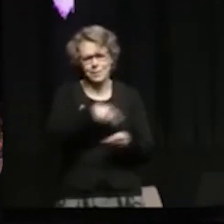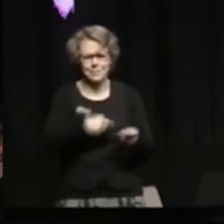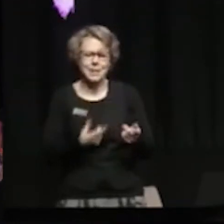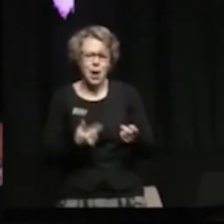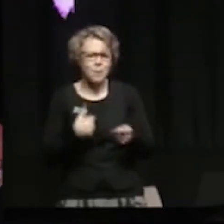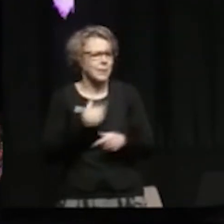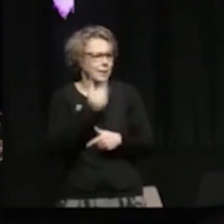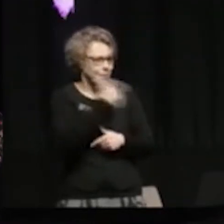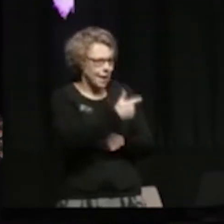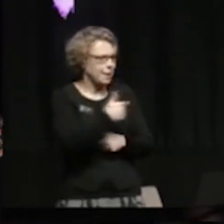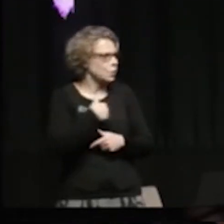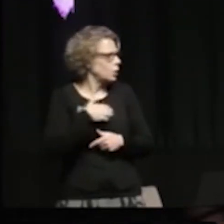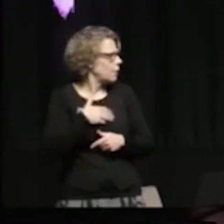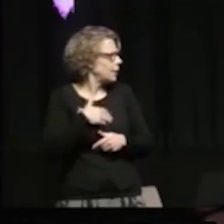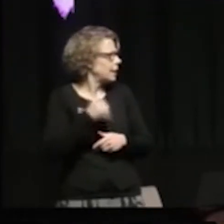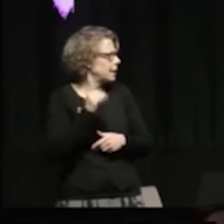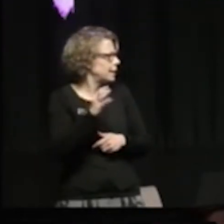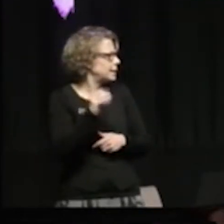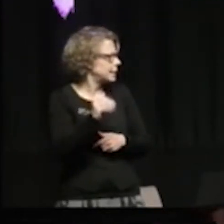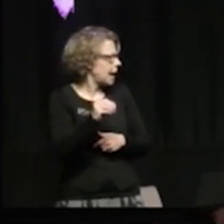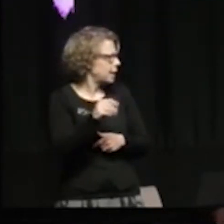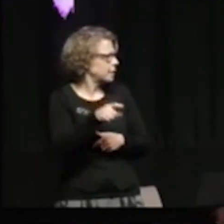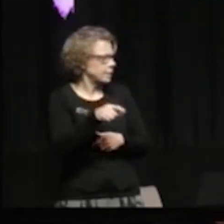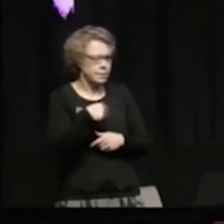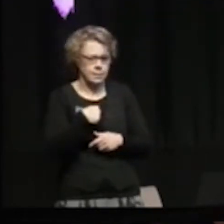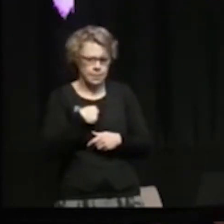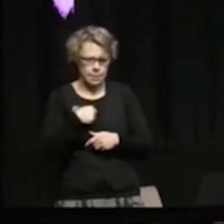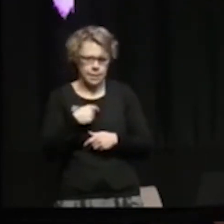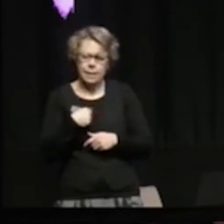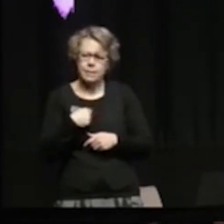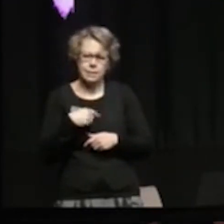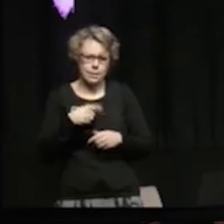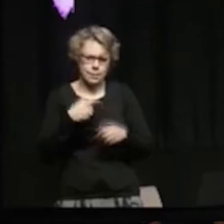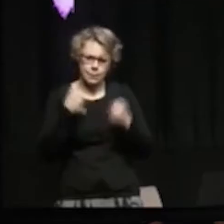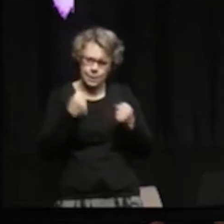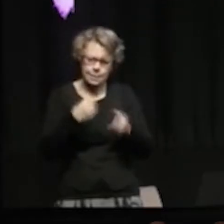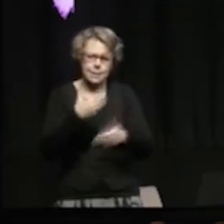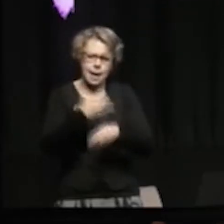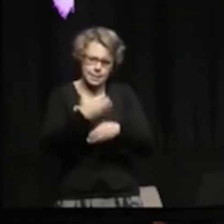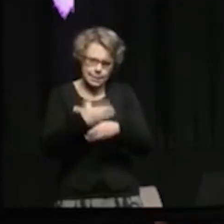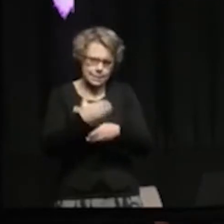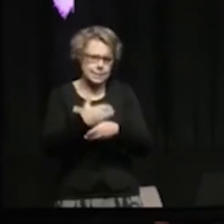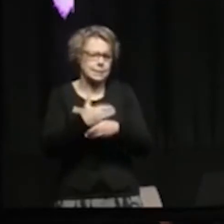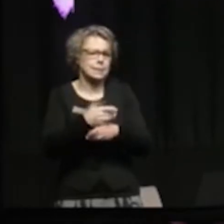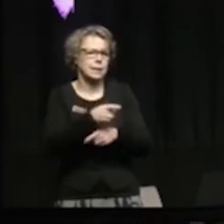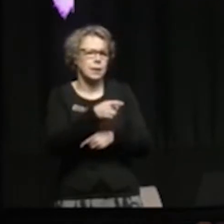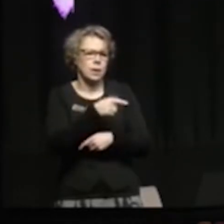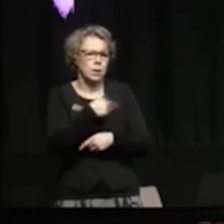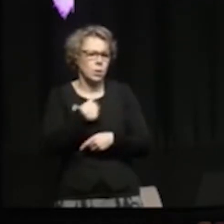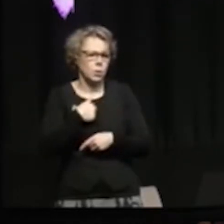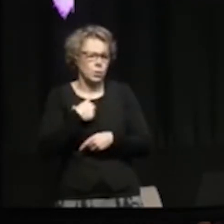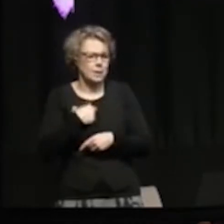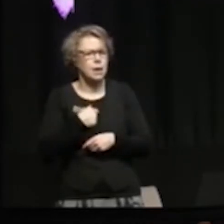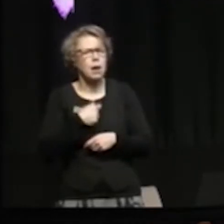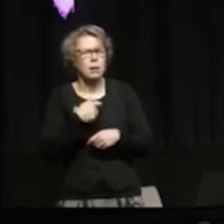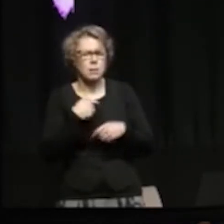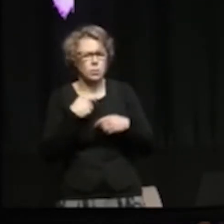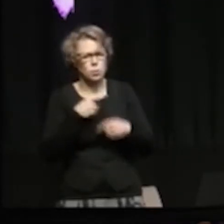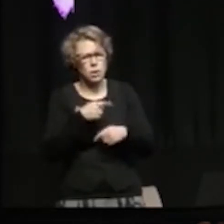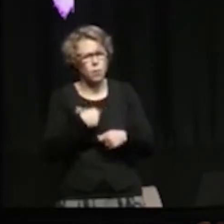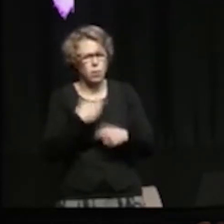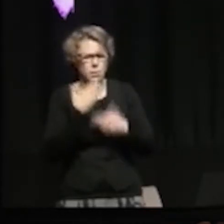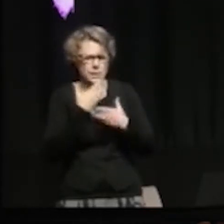Yes. Congratulations to you both. But I'd like to now address Issa Touma, a very important artist. I've researched his work,